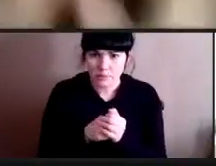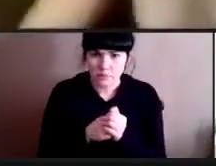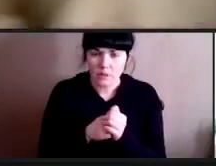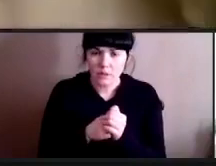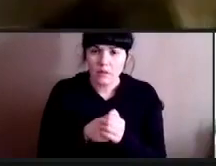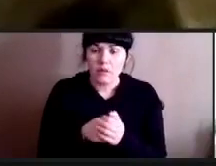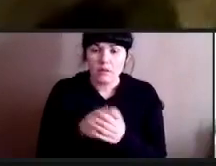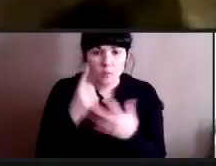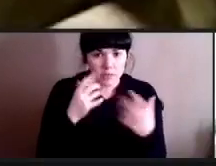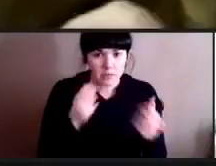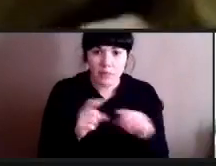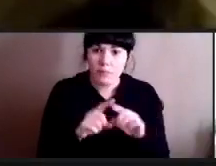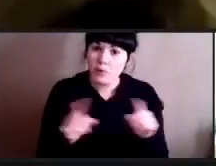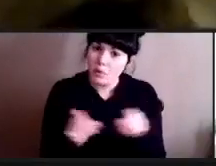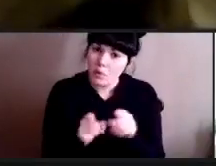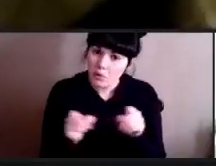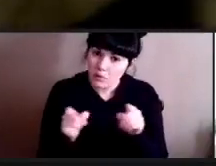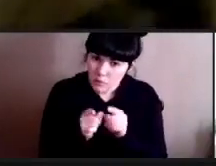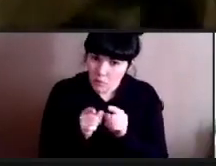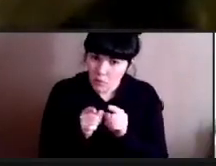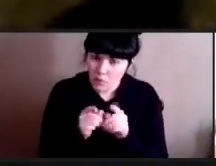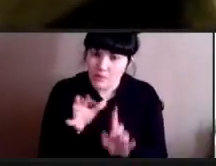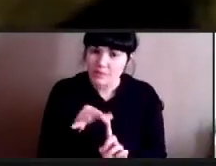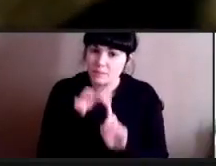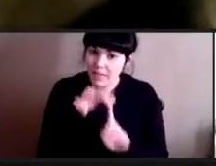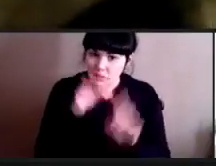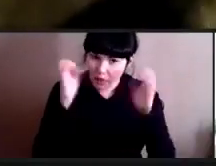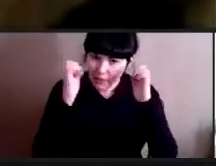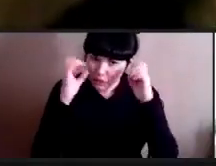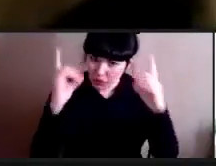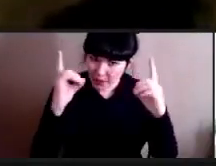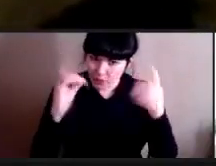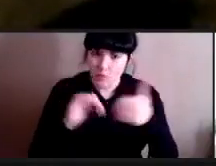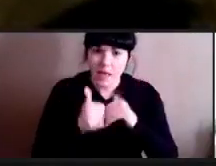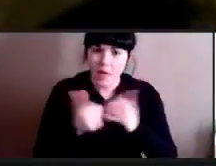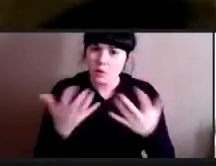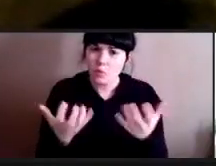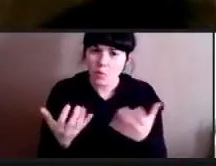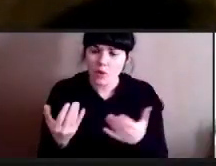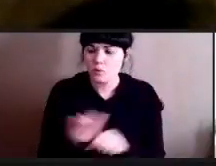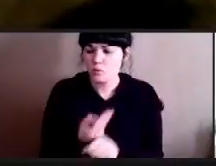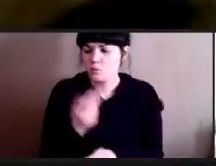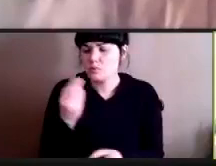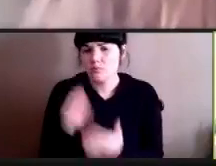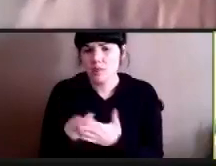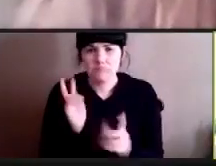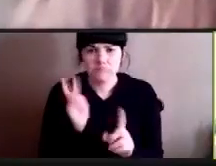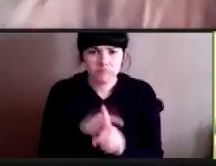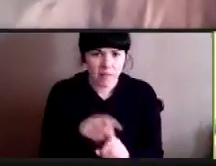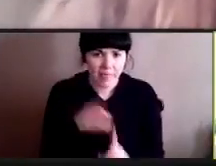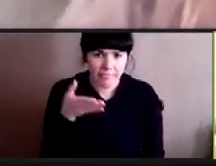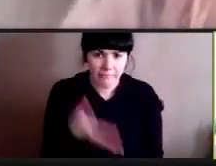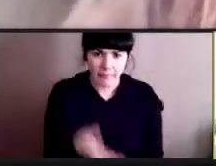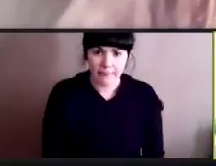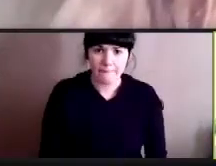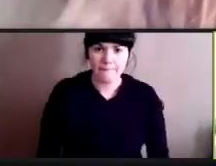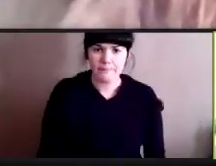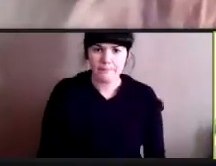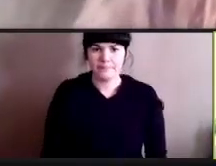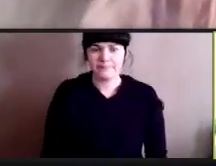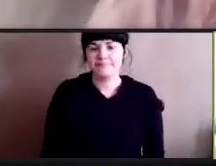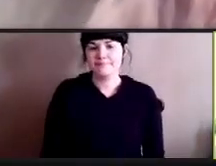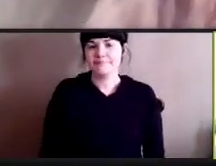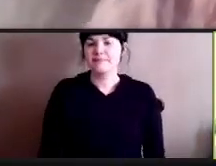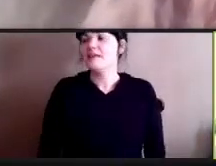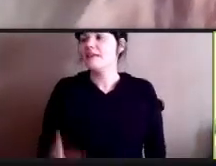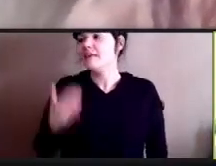space? Absolutely. So let's get started with those two questions. Yes, thank you. Yeah. Thank you so much for having me. This is a topic I'm super